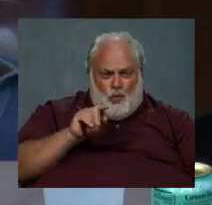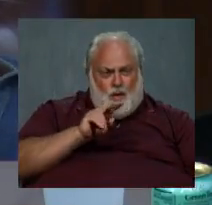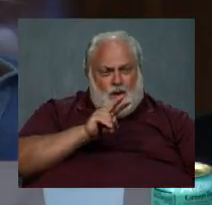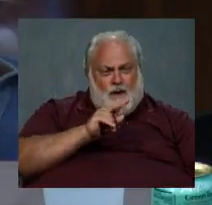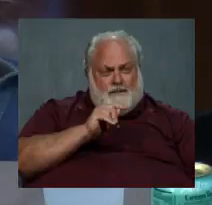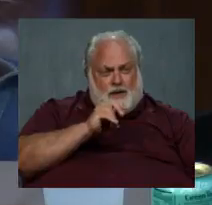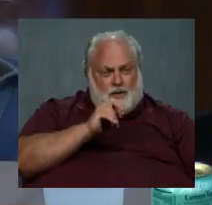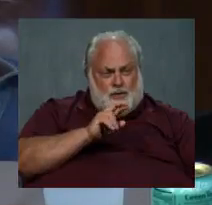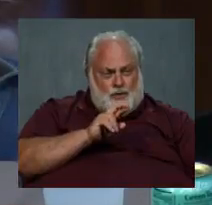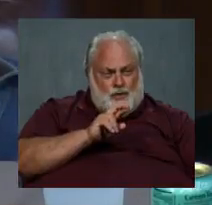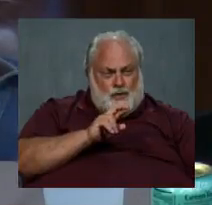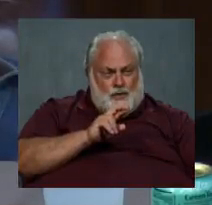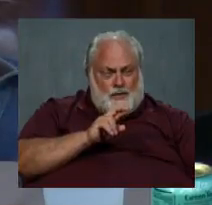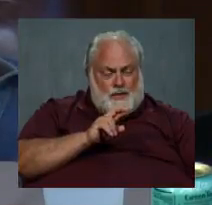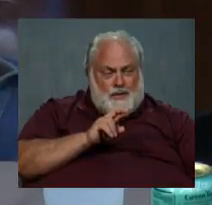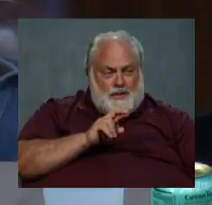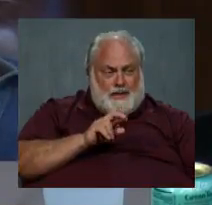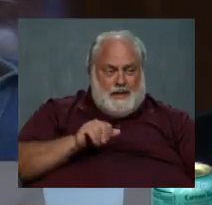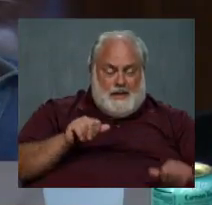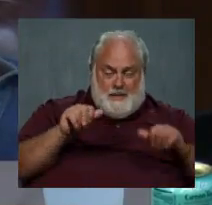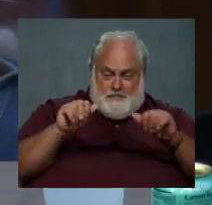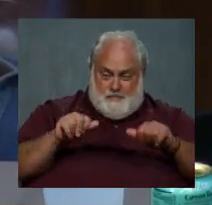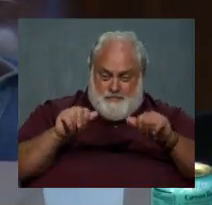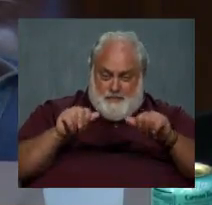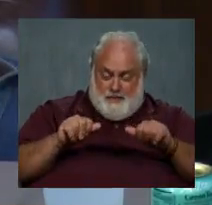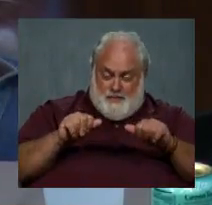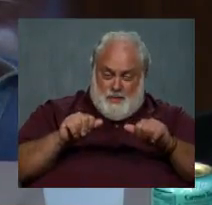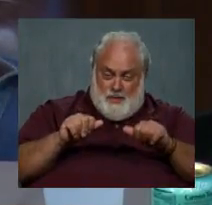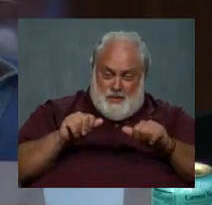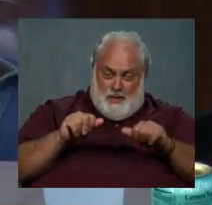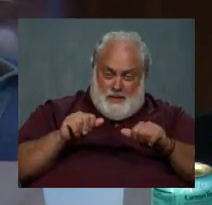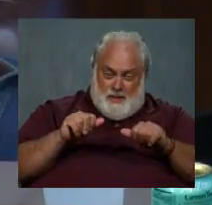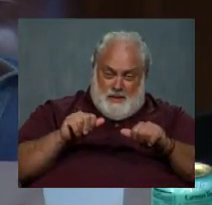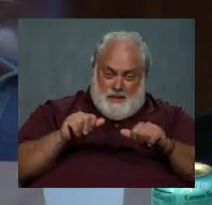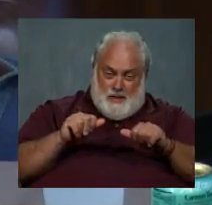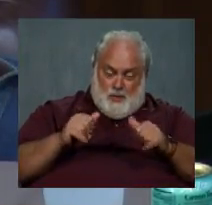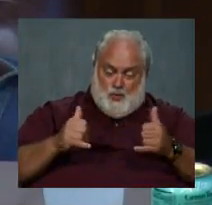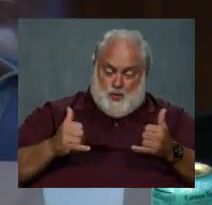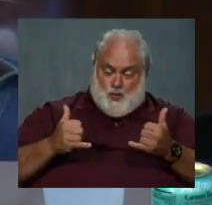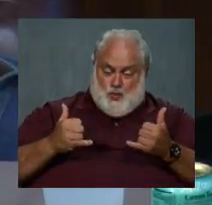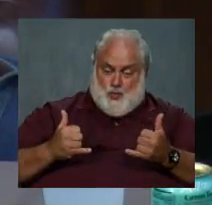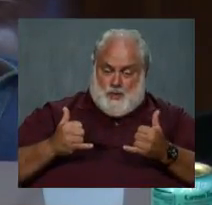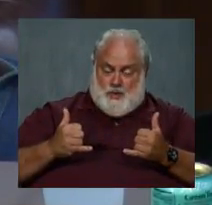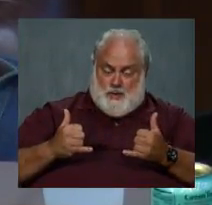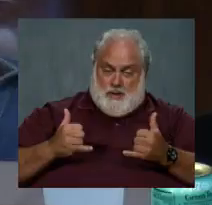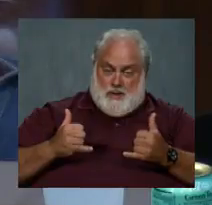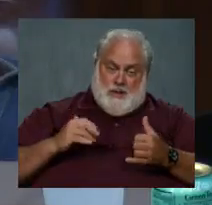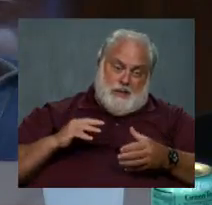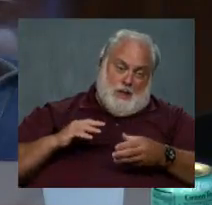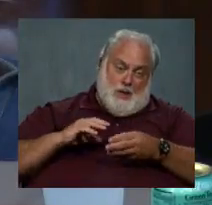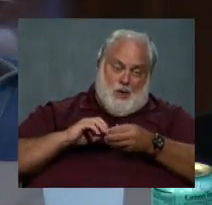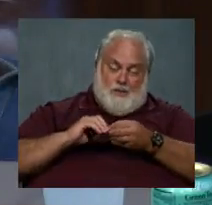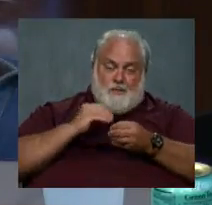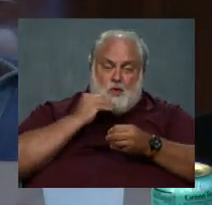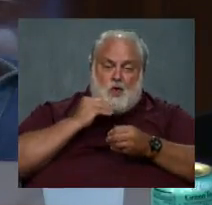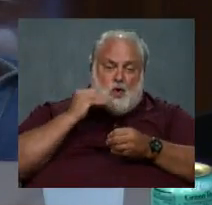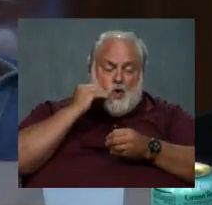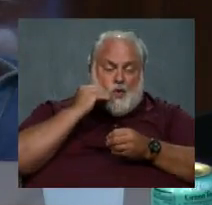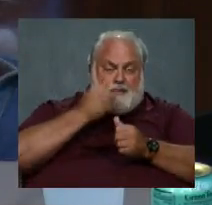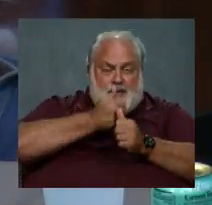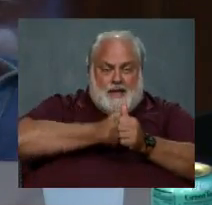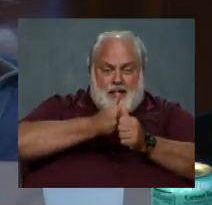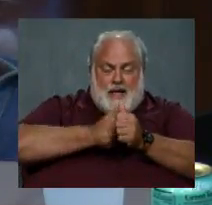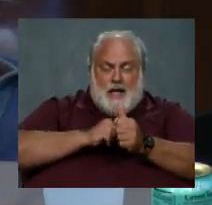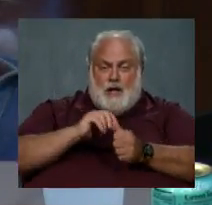Can we get a number to date of home demolished per ward? And for those of us who